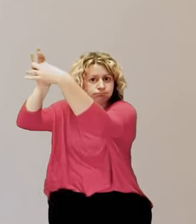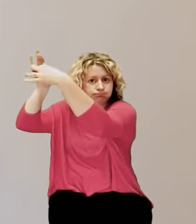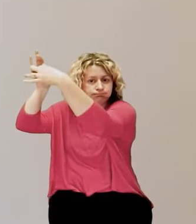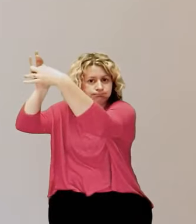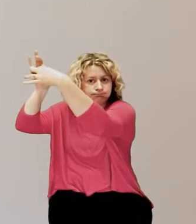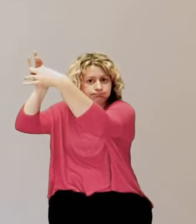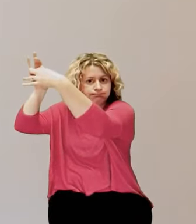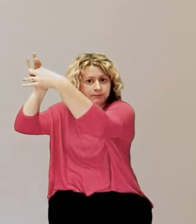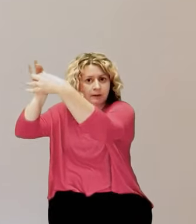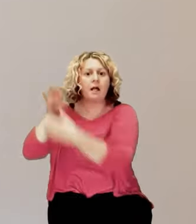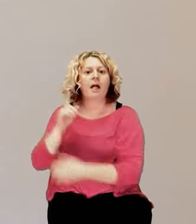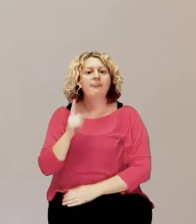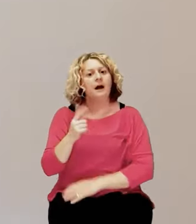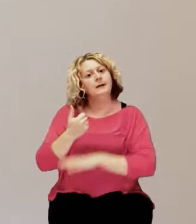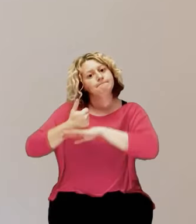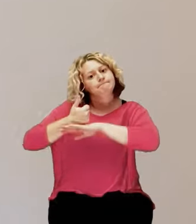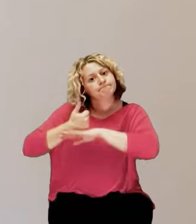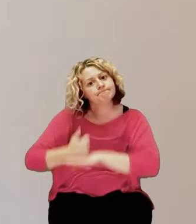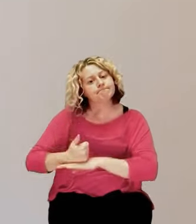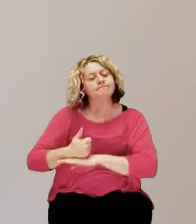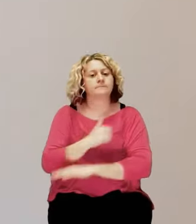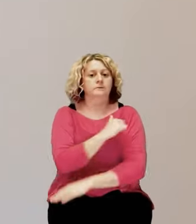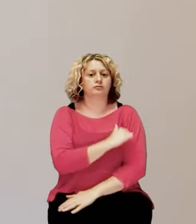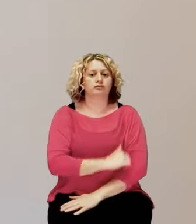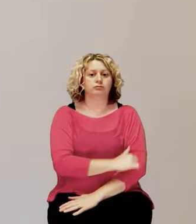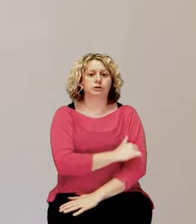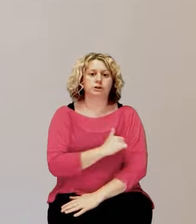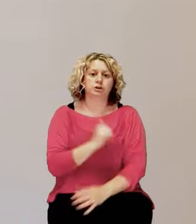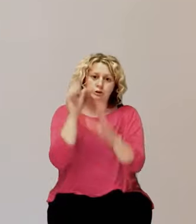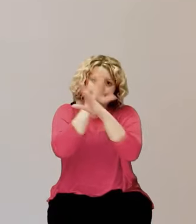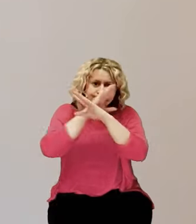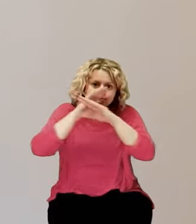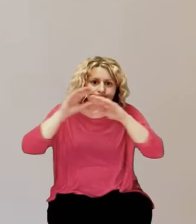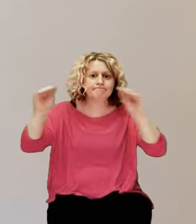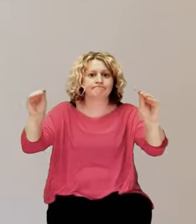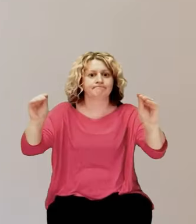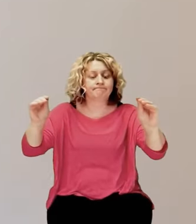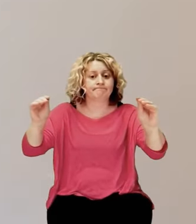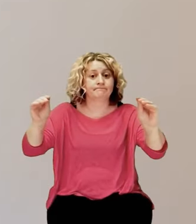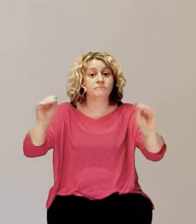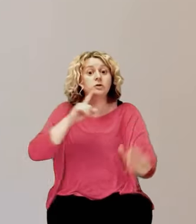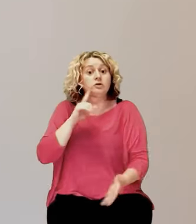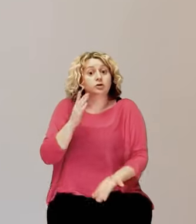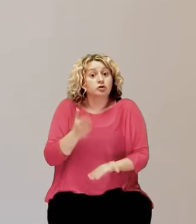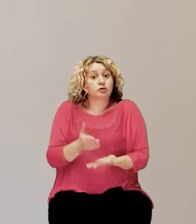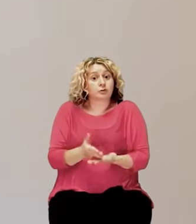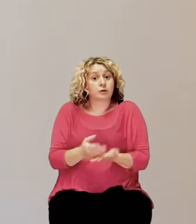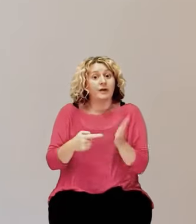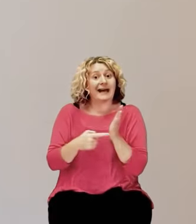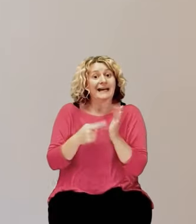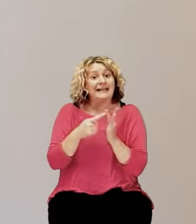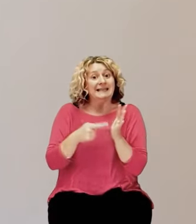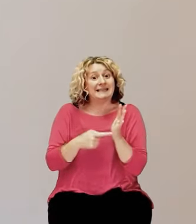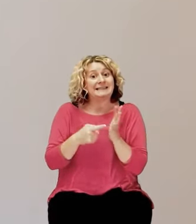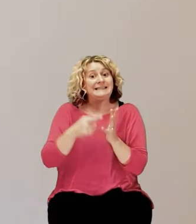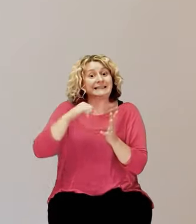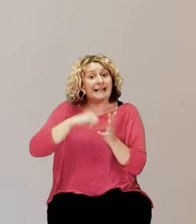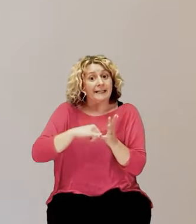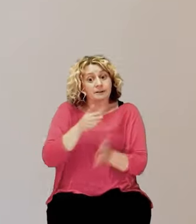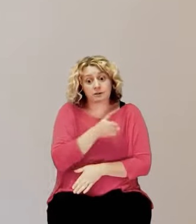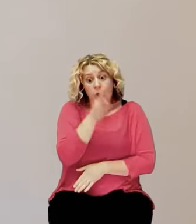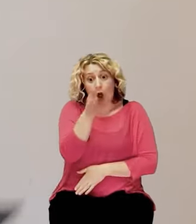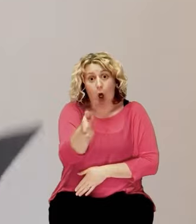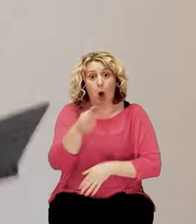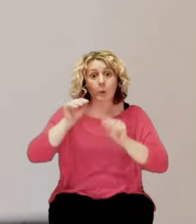the foundation of the Christian message. That's the truth that Titus needs to teach in Crete. And that's the truth that I need